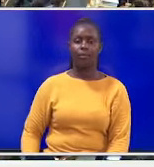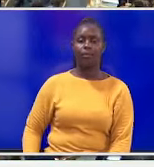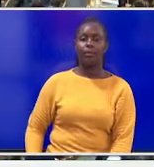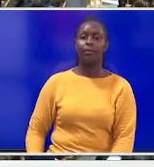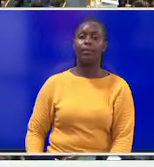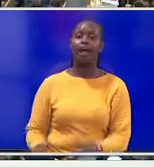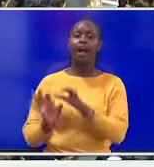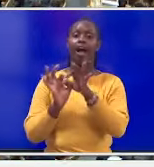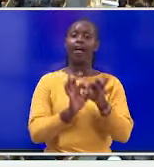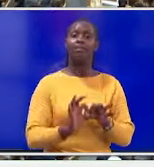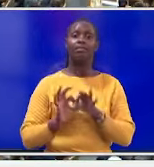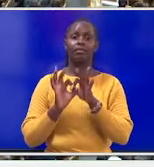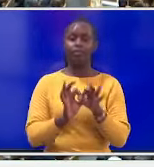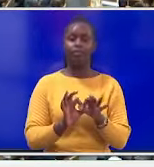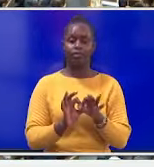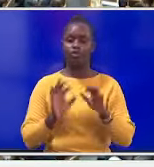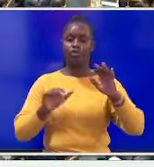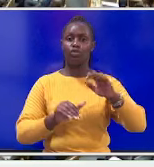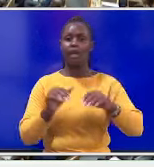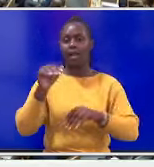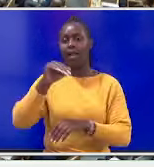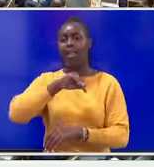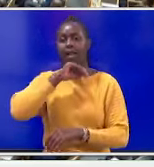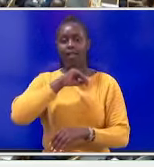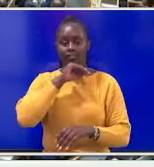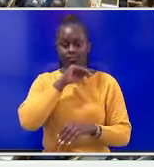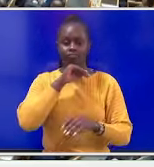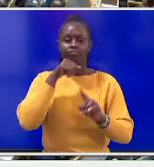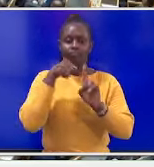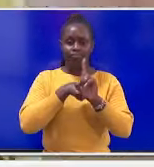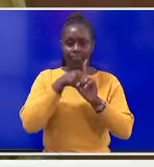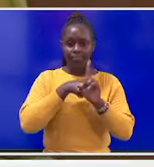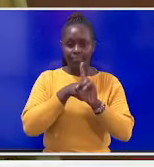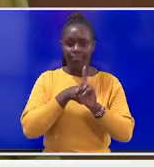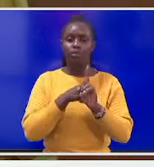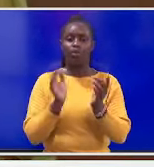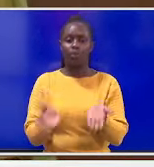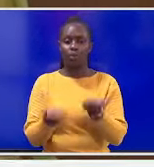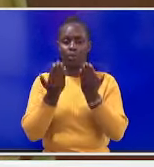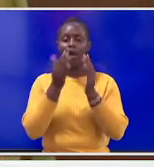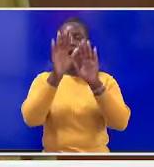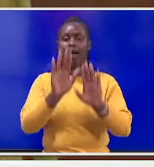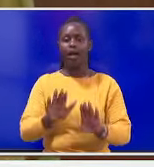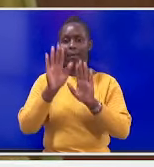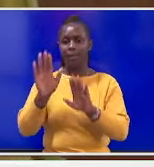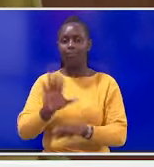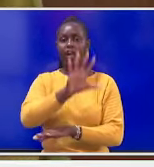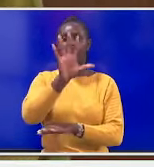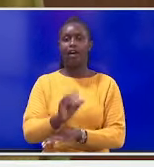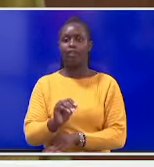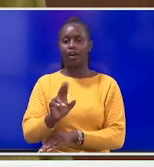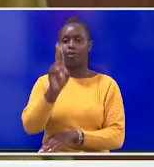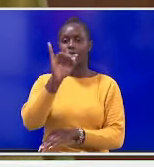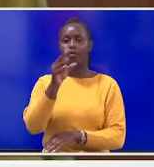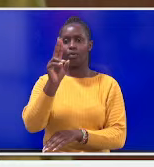Azimio Coalition Chief Raila Odinga's diplomatic push to bolster his campaign for the African Union Commission